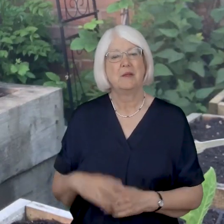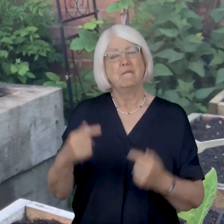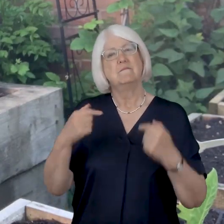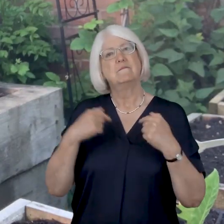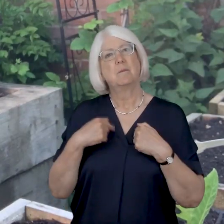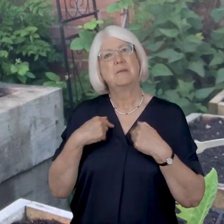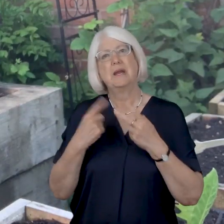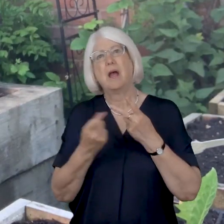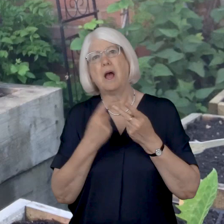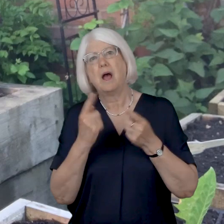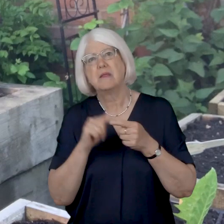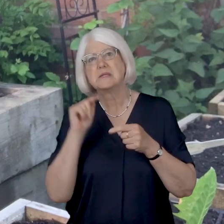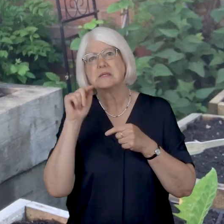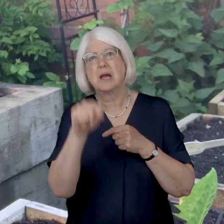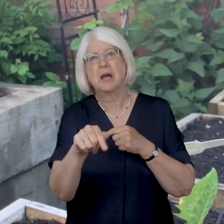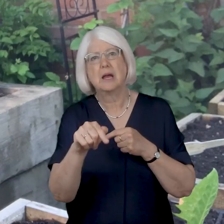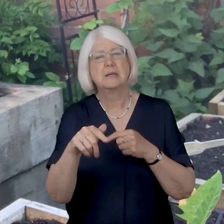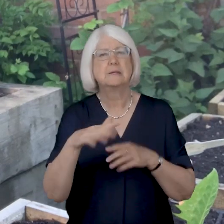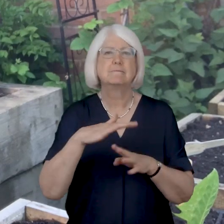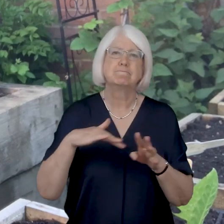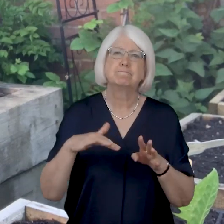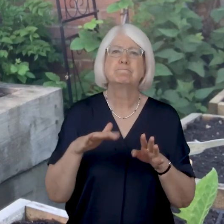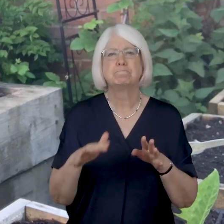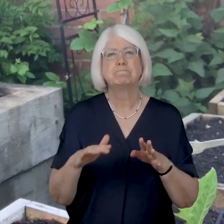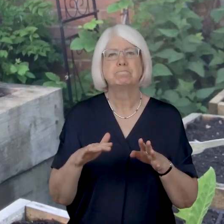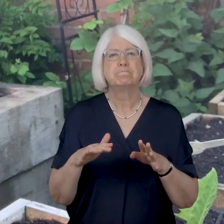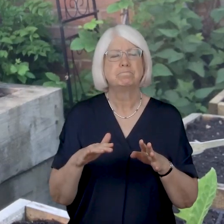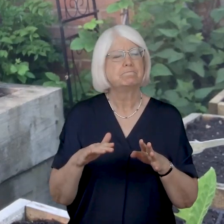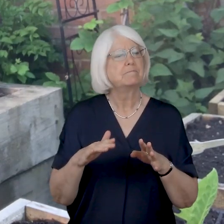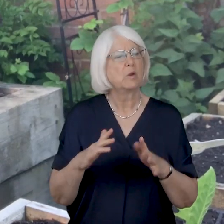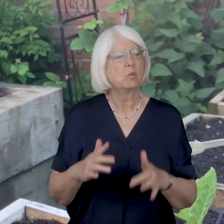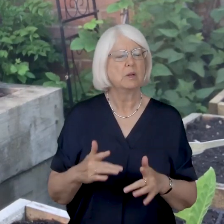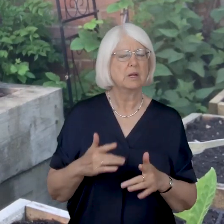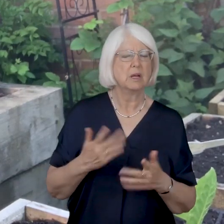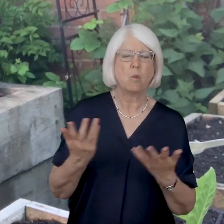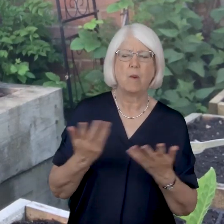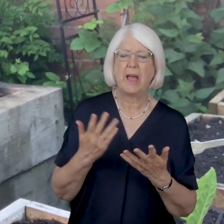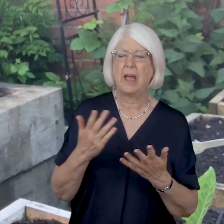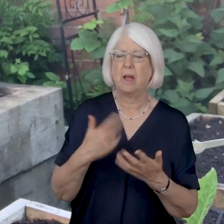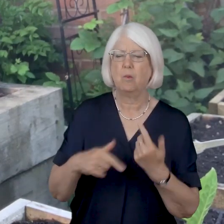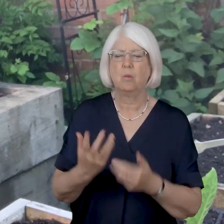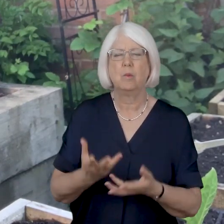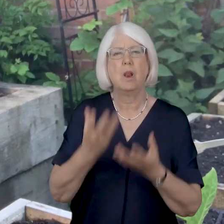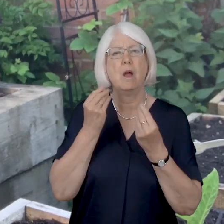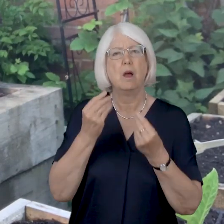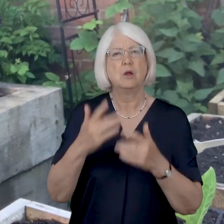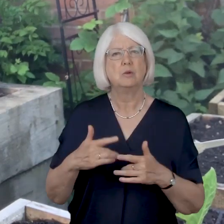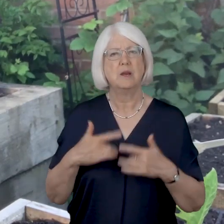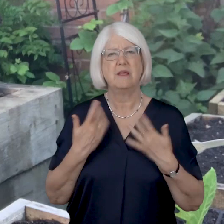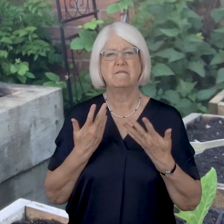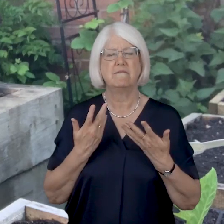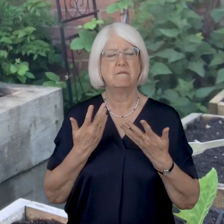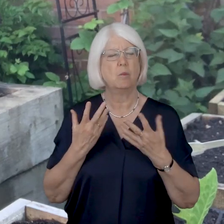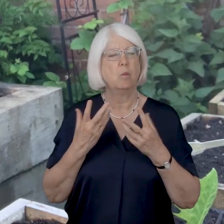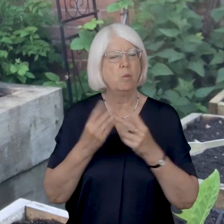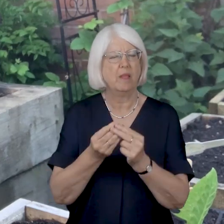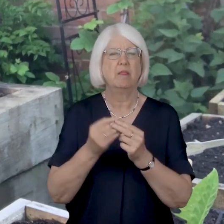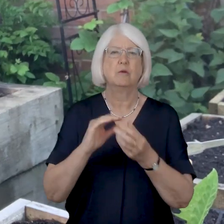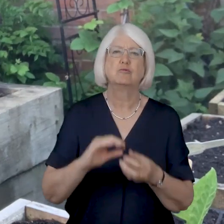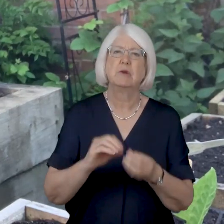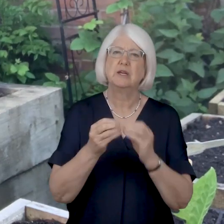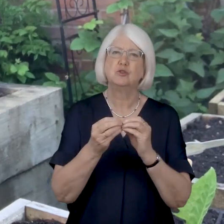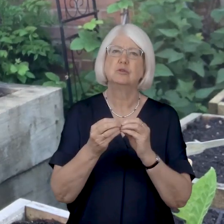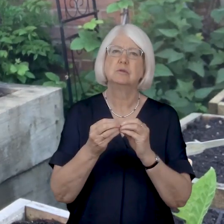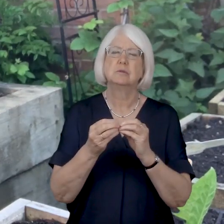of the lake is being in a place where we've learned how to live with creation, where we've learned how to